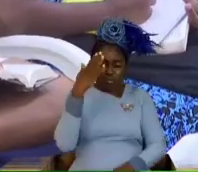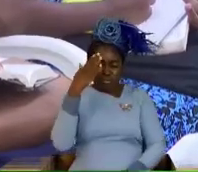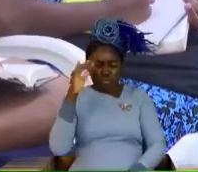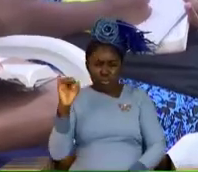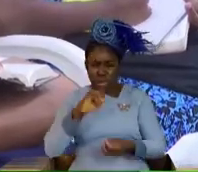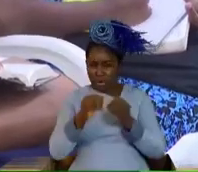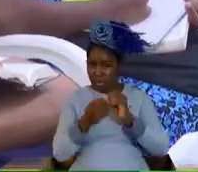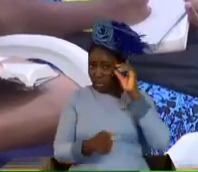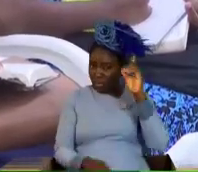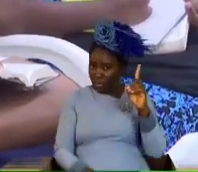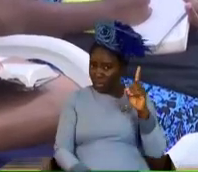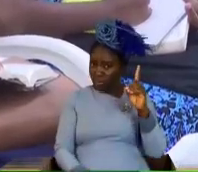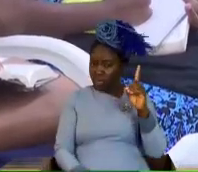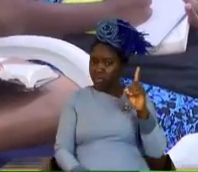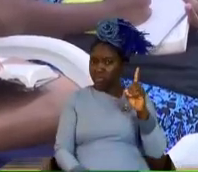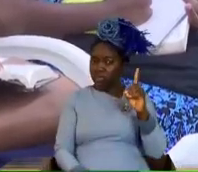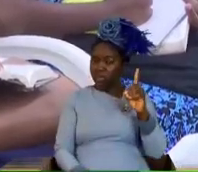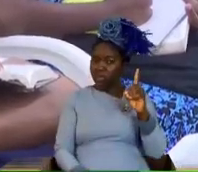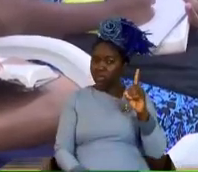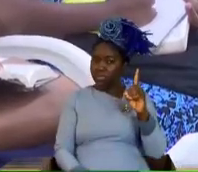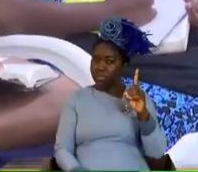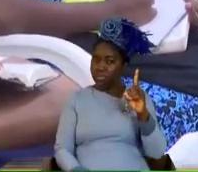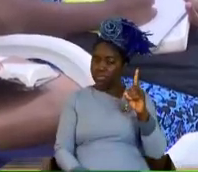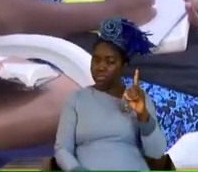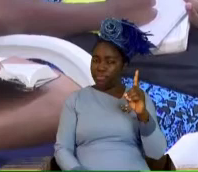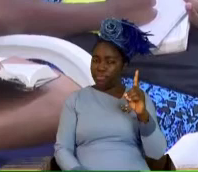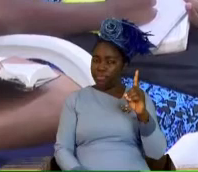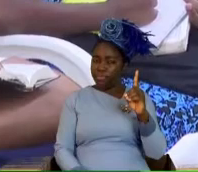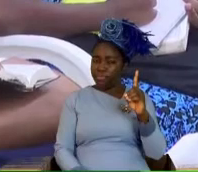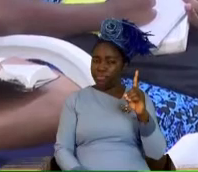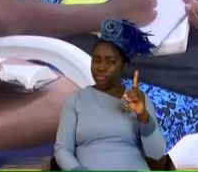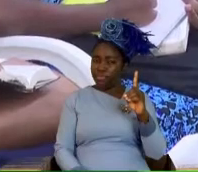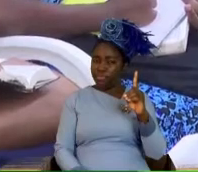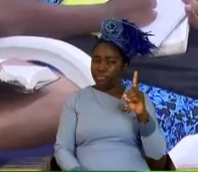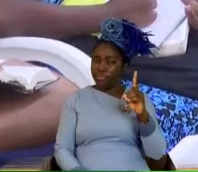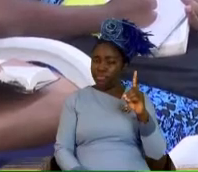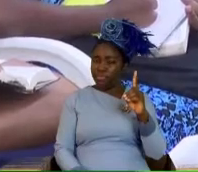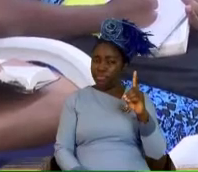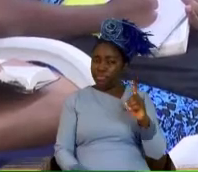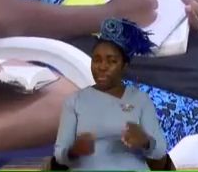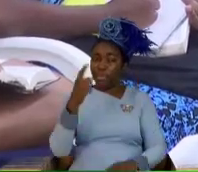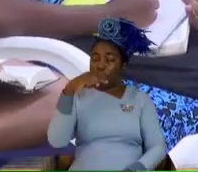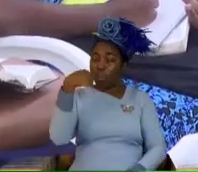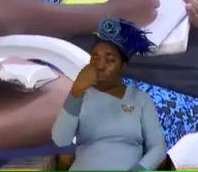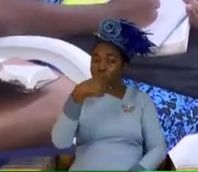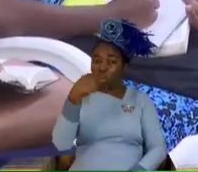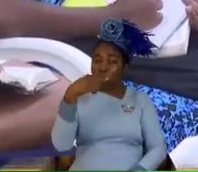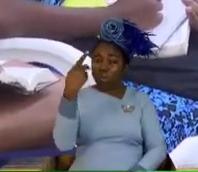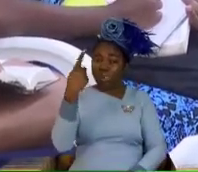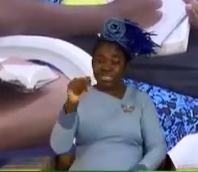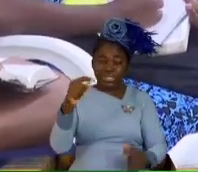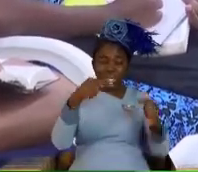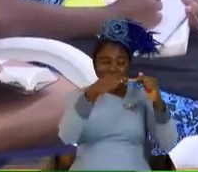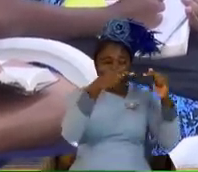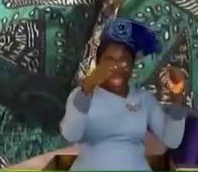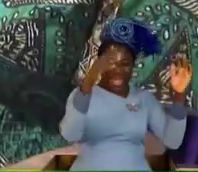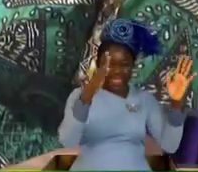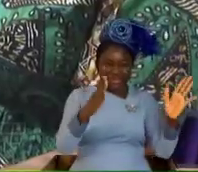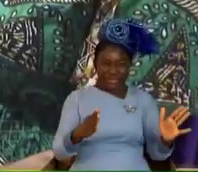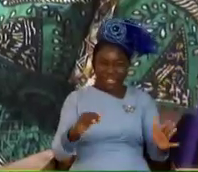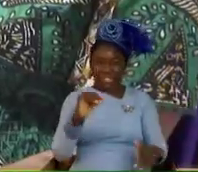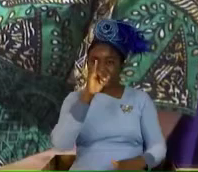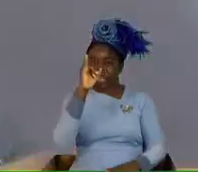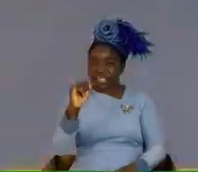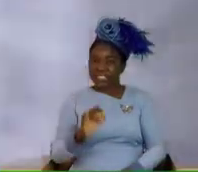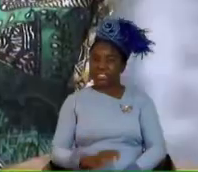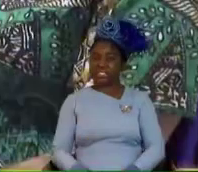number one who the enemy is. Who the